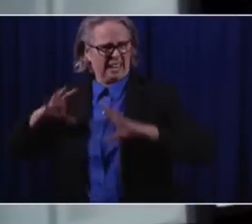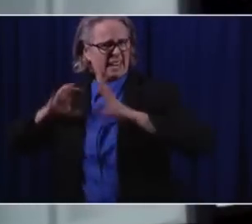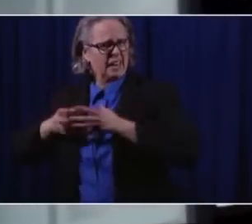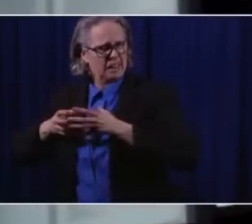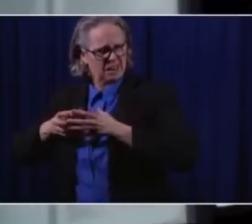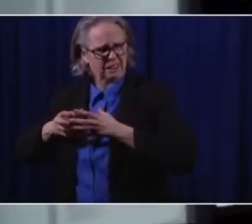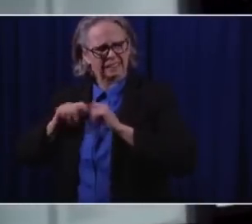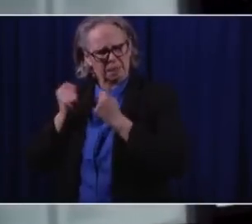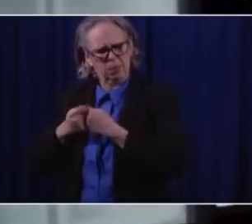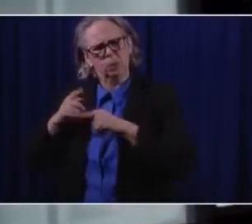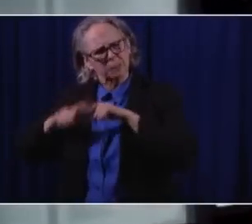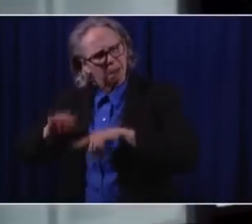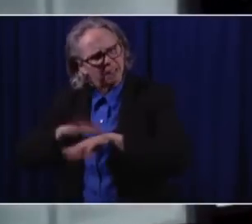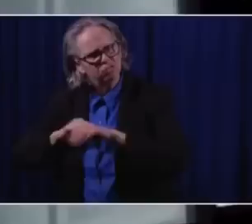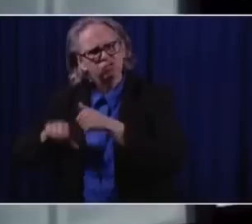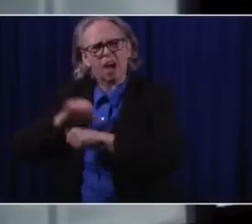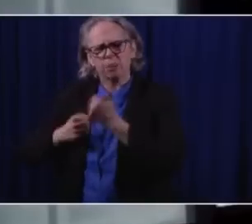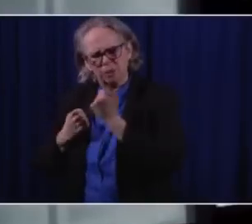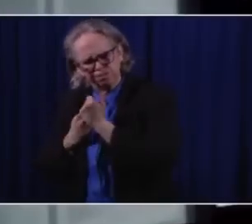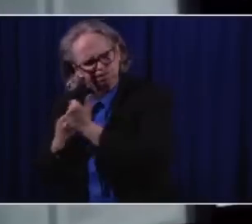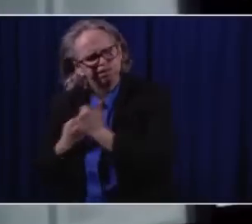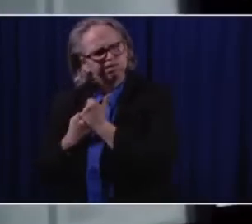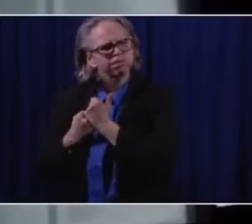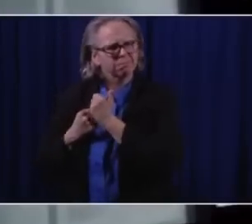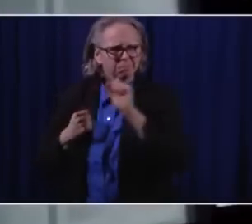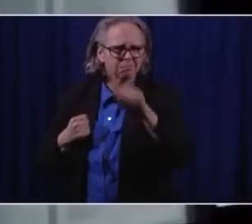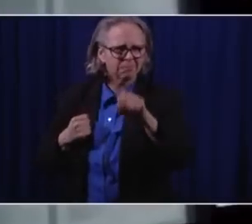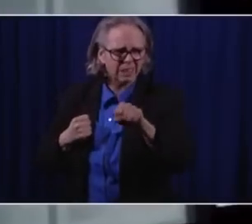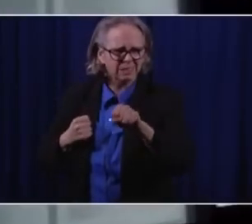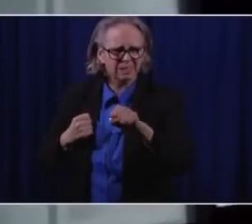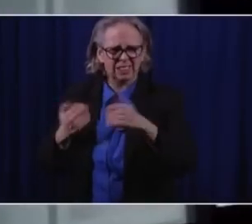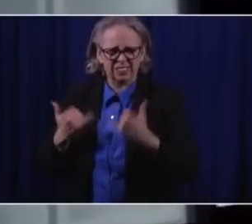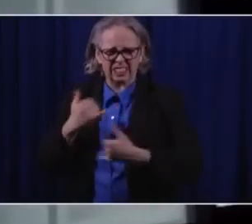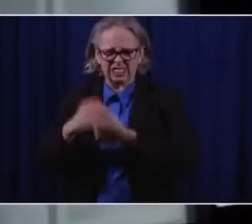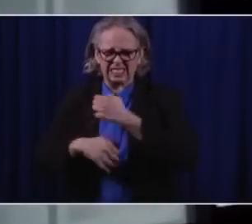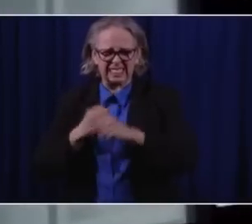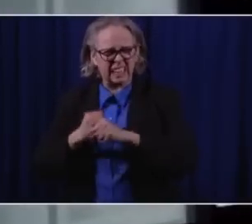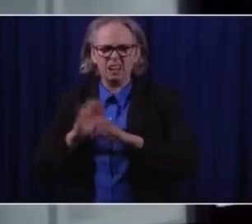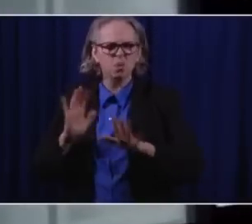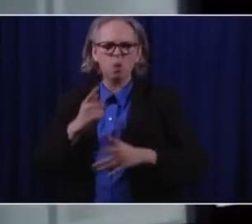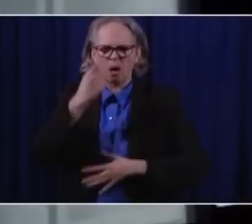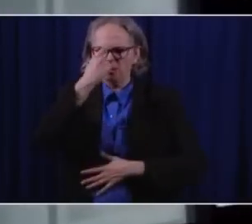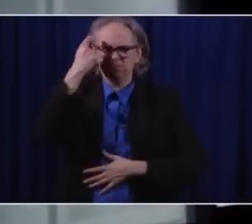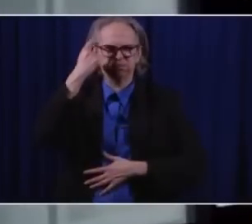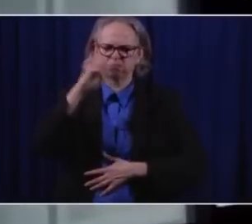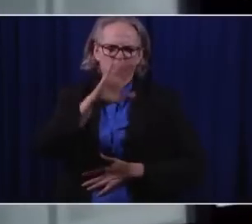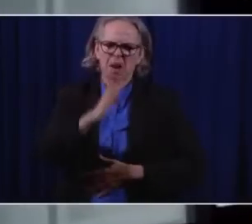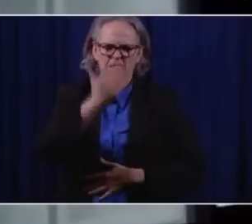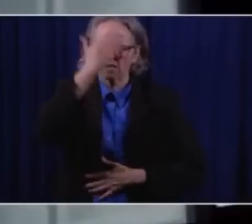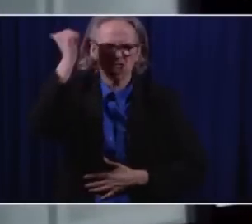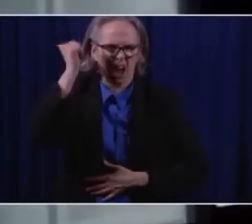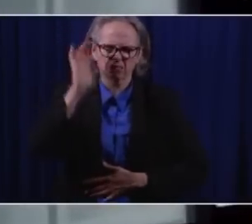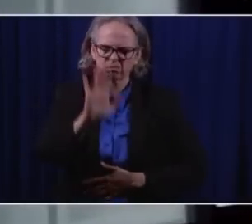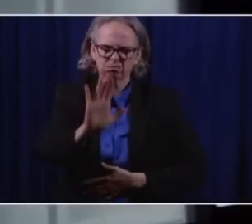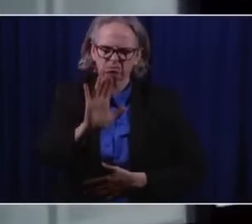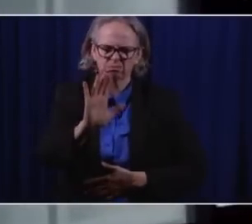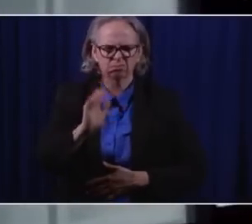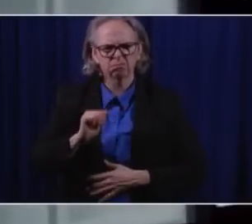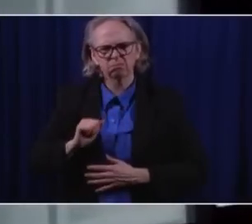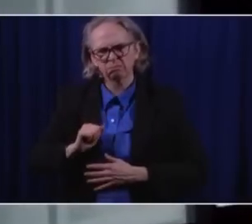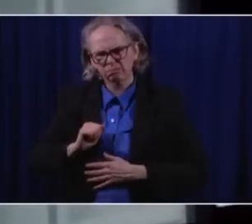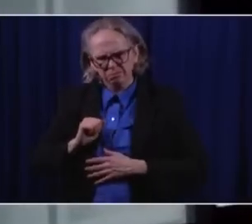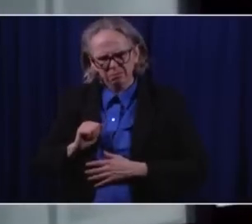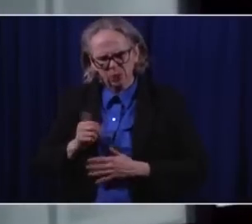I think it's a year we'll never forget, but I think a lot of us are trying to gear our perspective